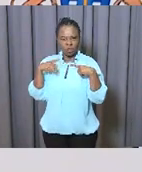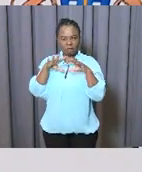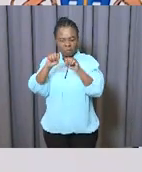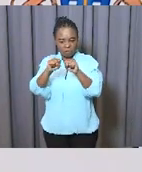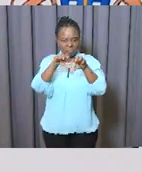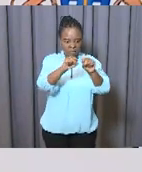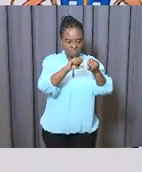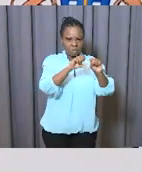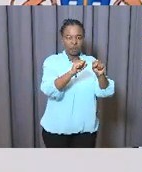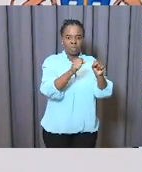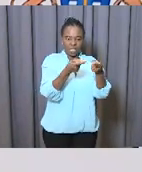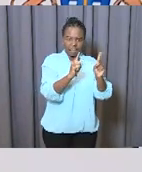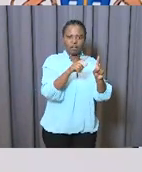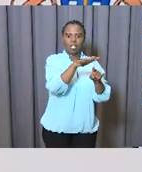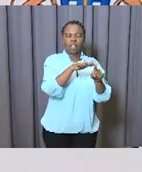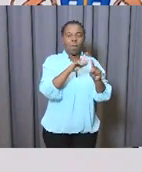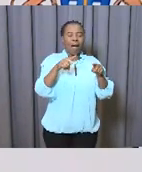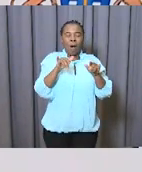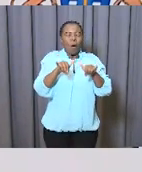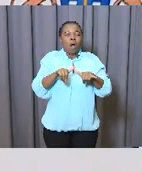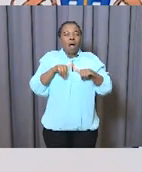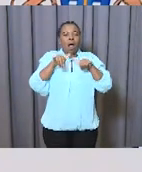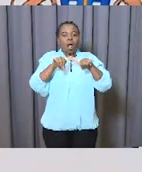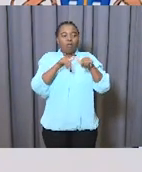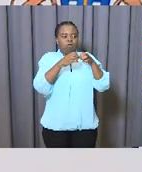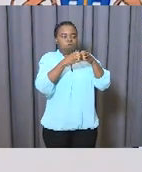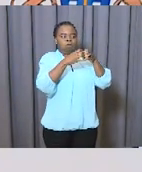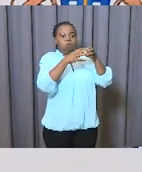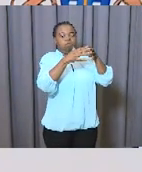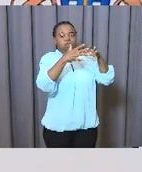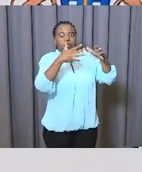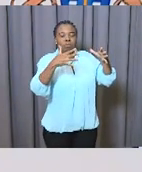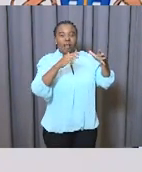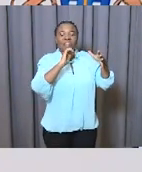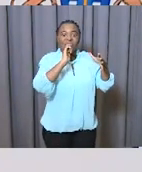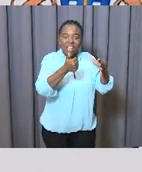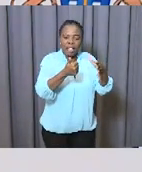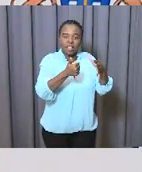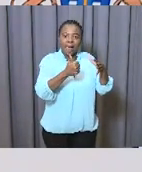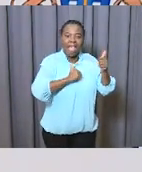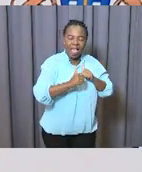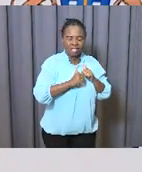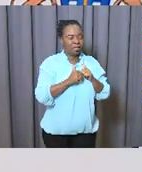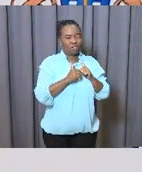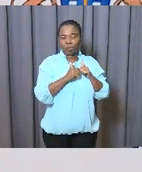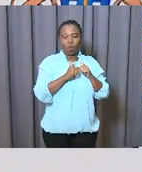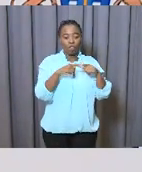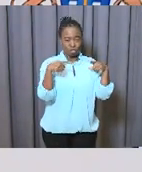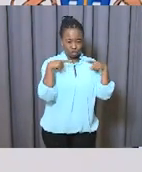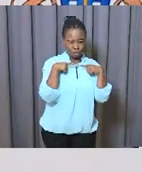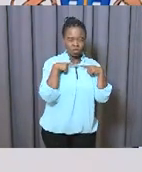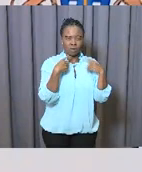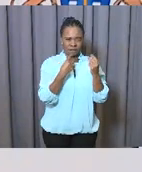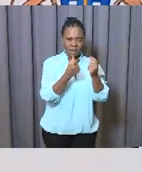new hotspots. We don't want to wait until the density of cases are too much to overwhelm